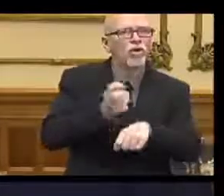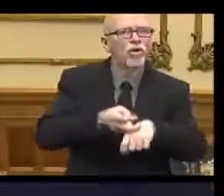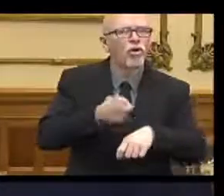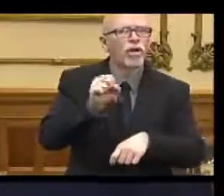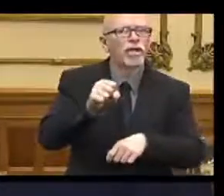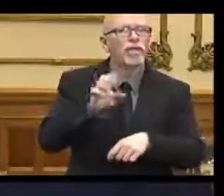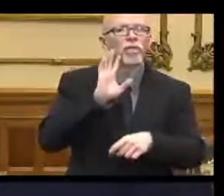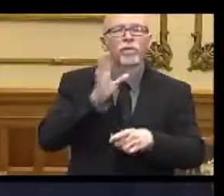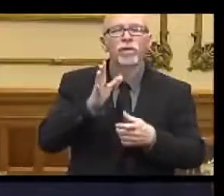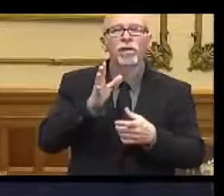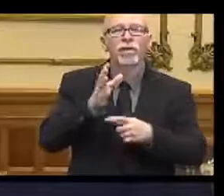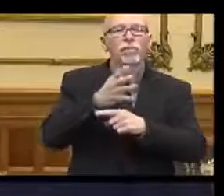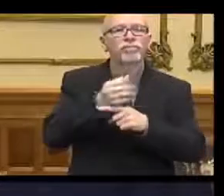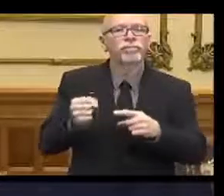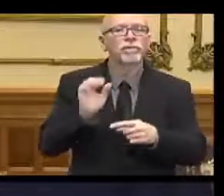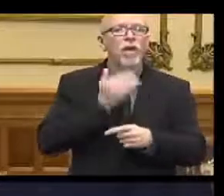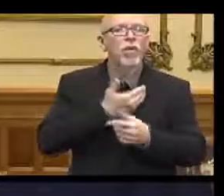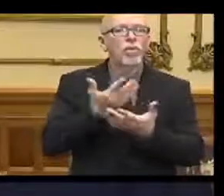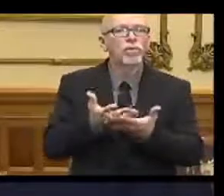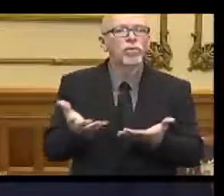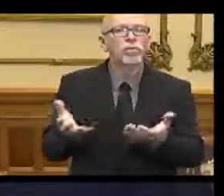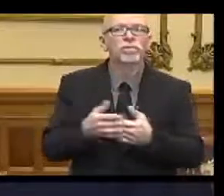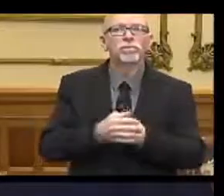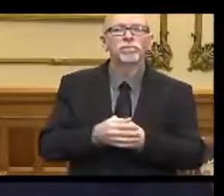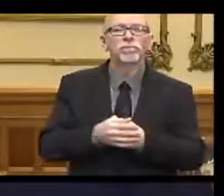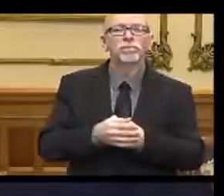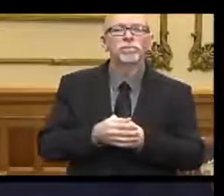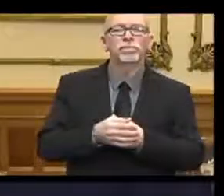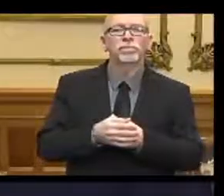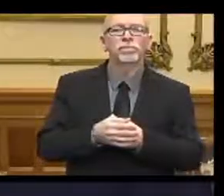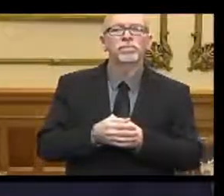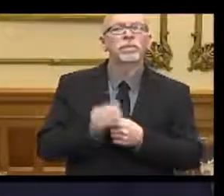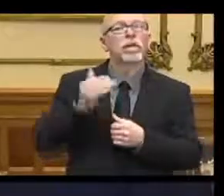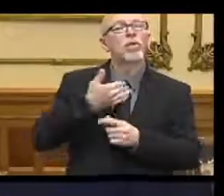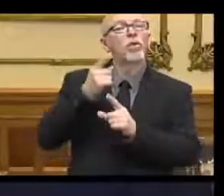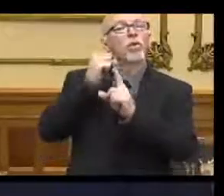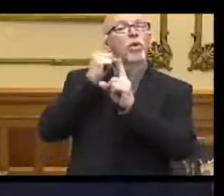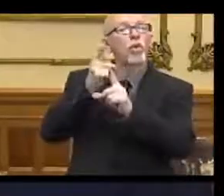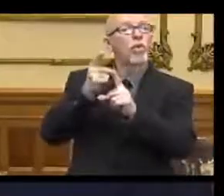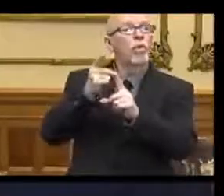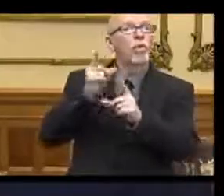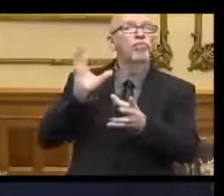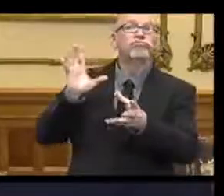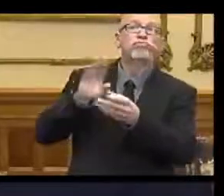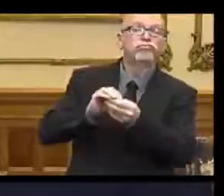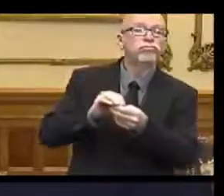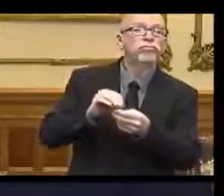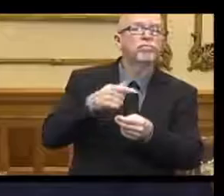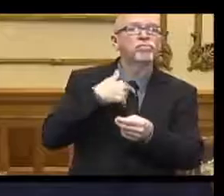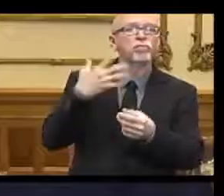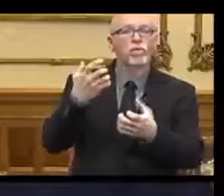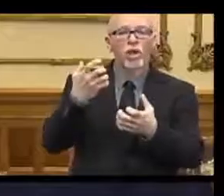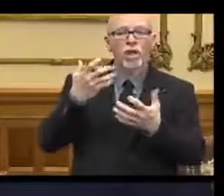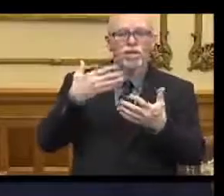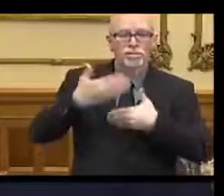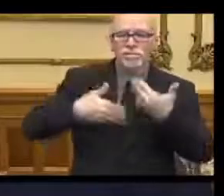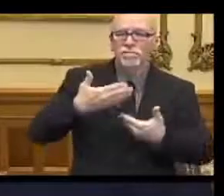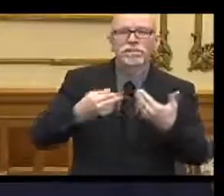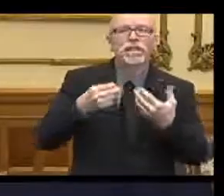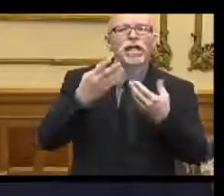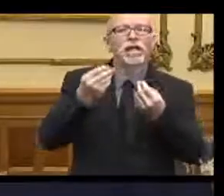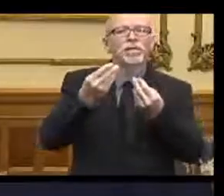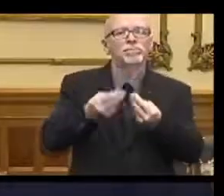and drains a lot of resources. Our goal in this all has been able to get in it and then get out of it